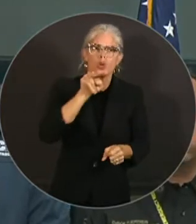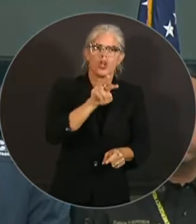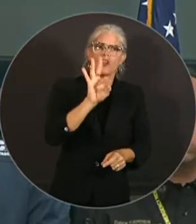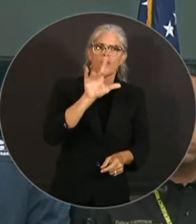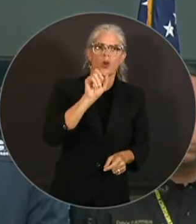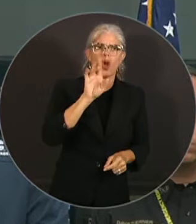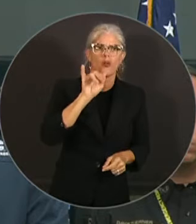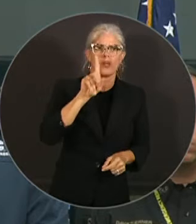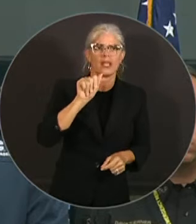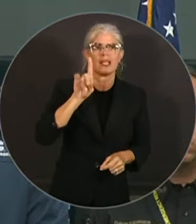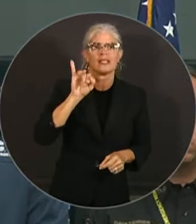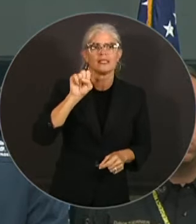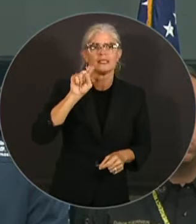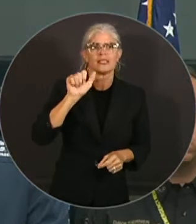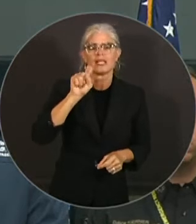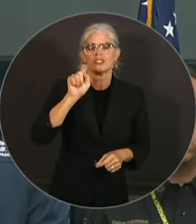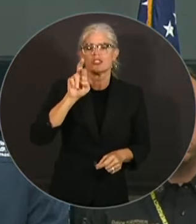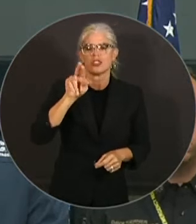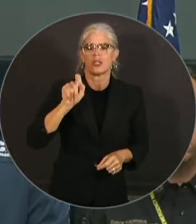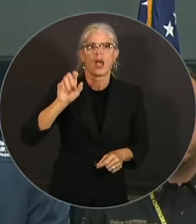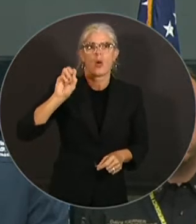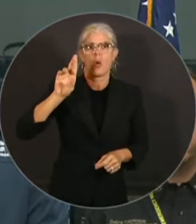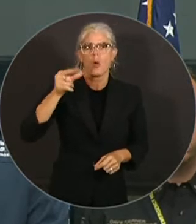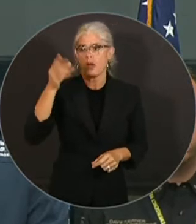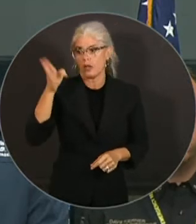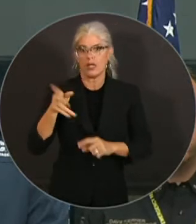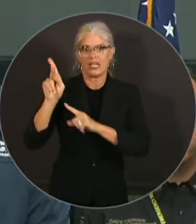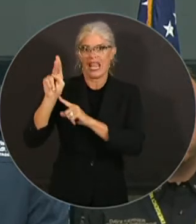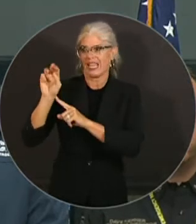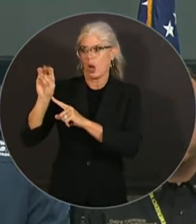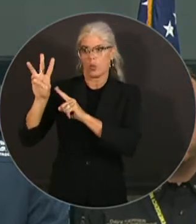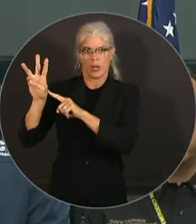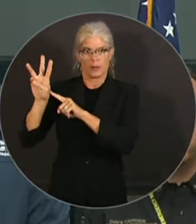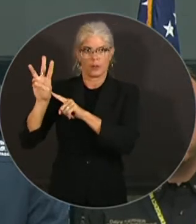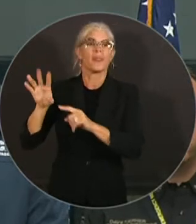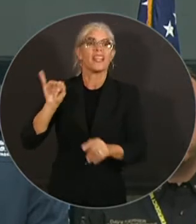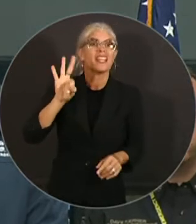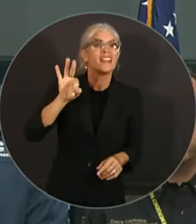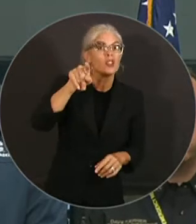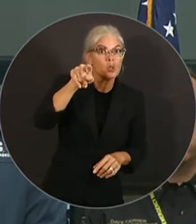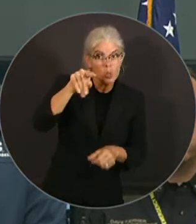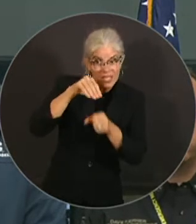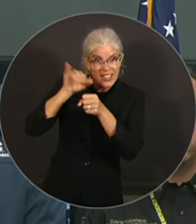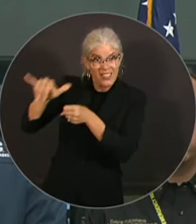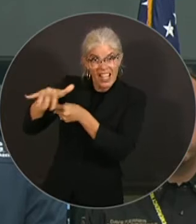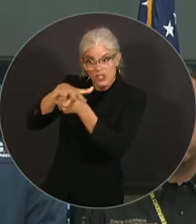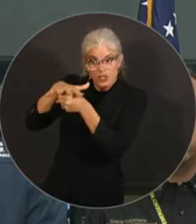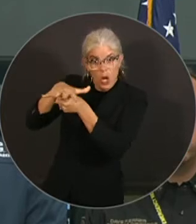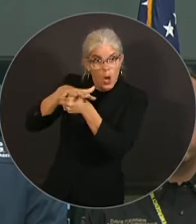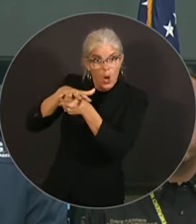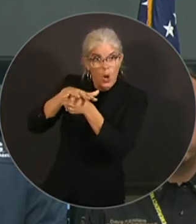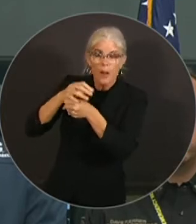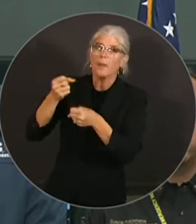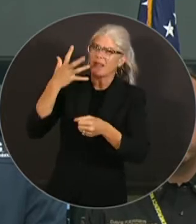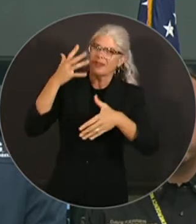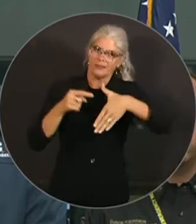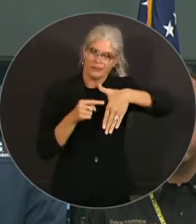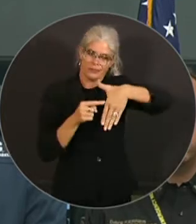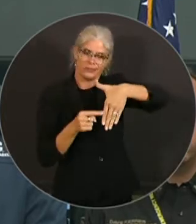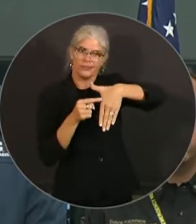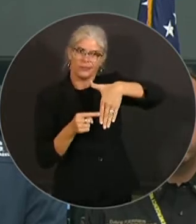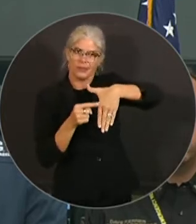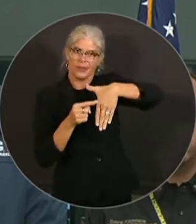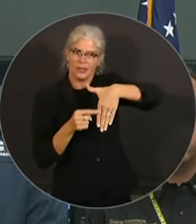floridadisaster.org/know to determine if you are in an evacuation zone. Obviously, a lot of people in the Suncoast part of Florida just went through